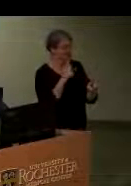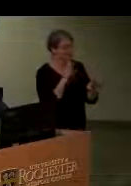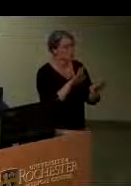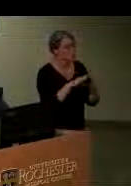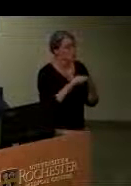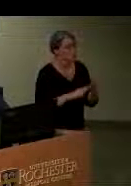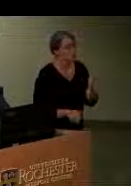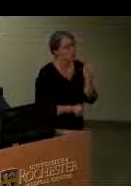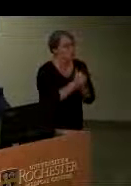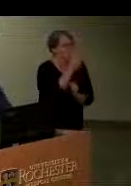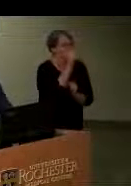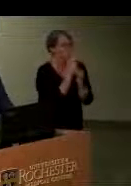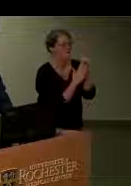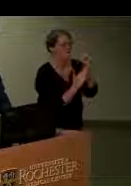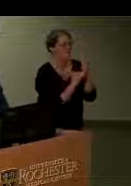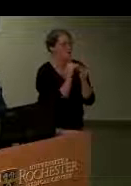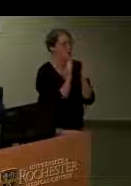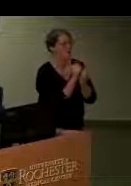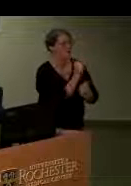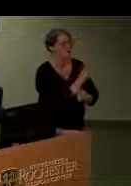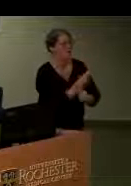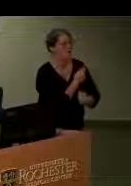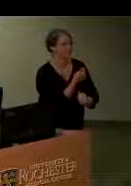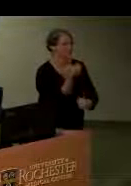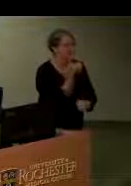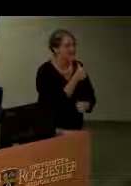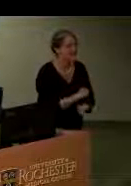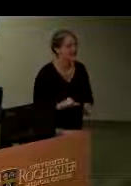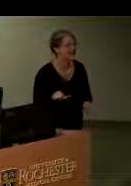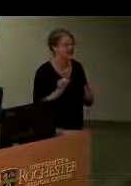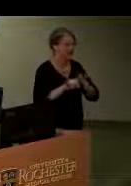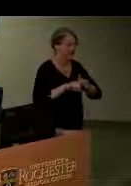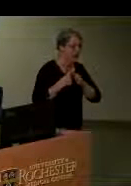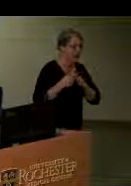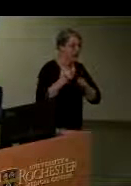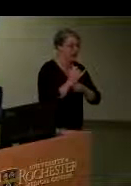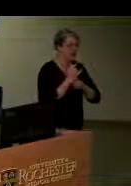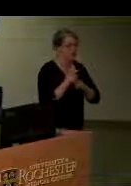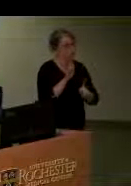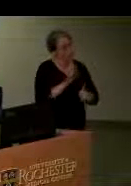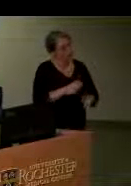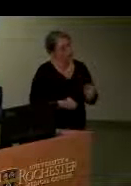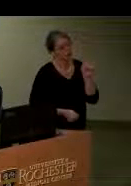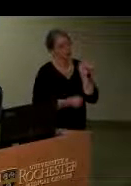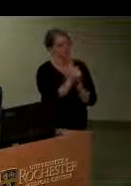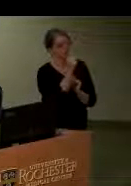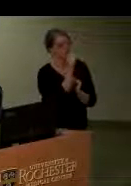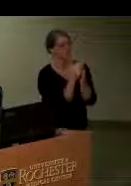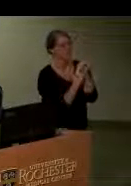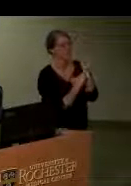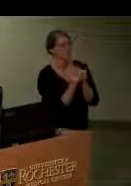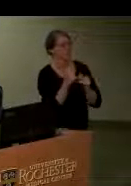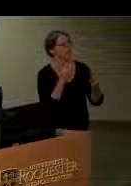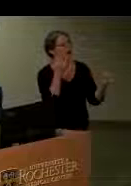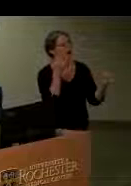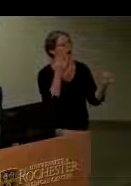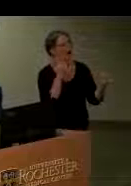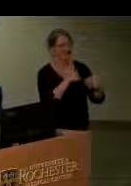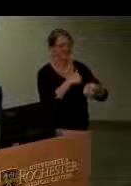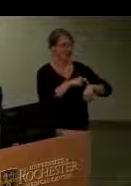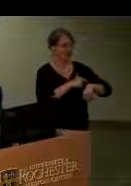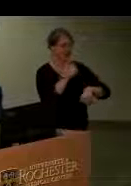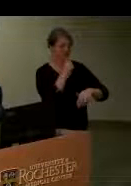most comfortable with patients of any starting interns we have ever seen, which means that all this time wasn't